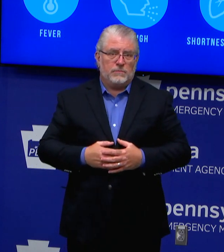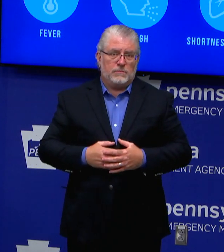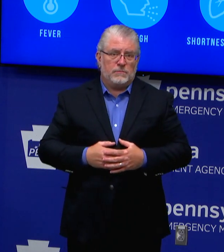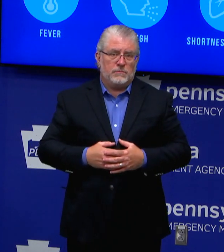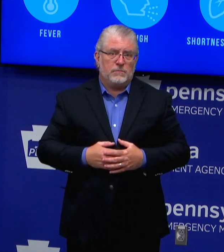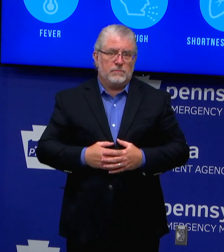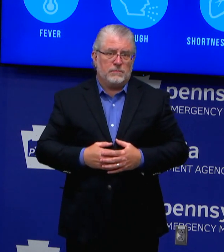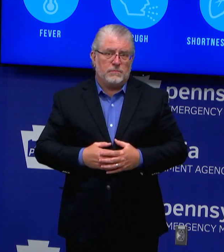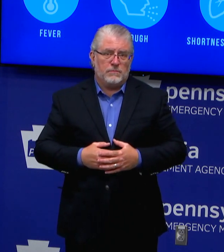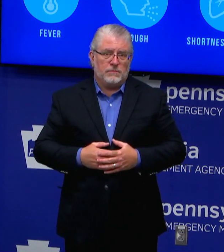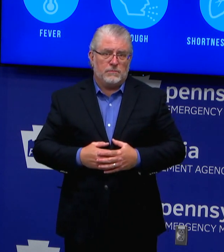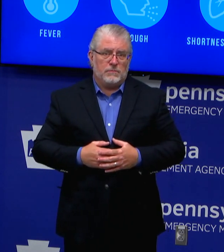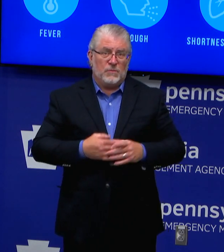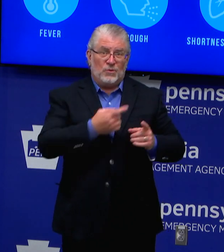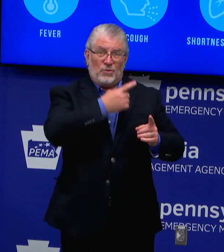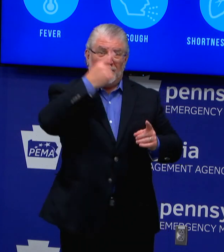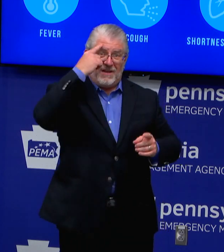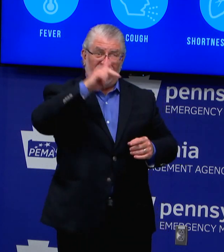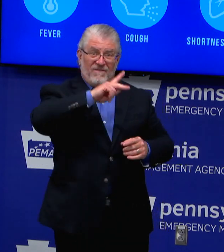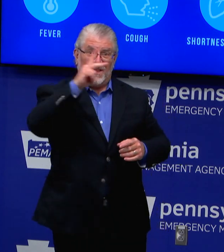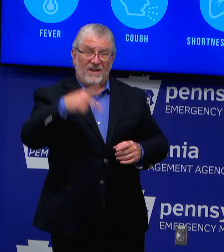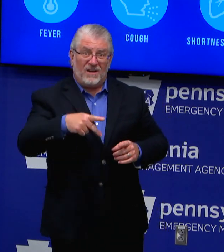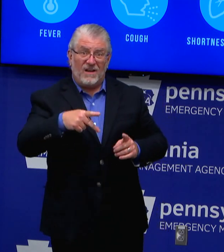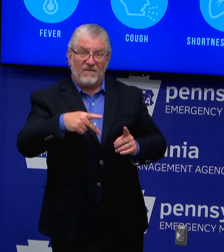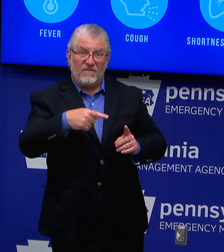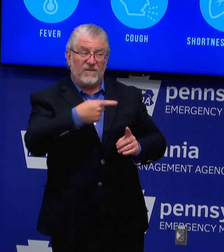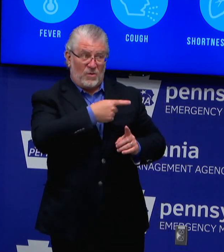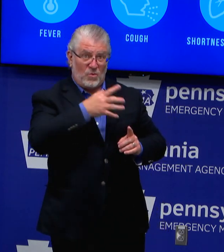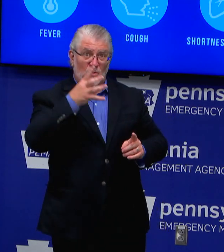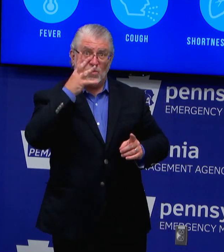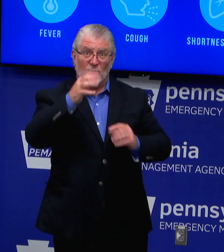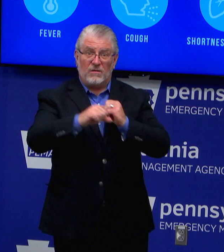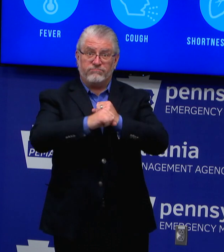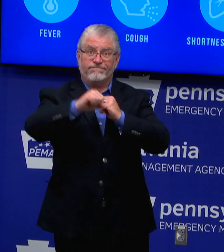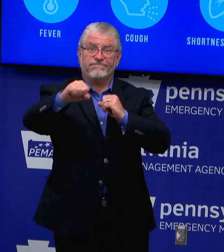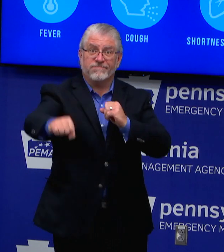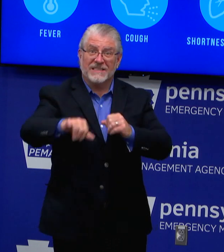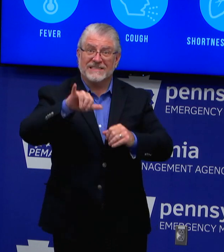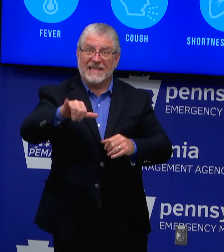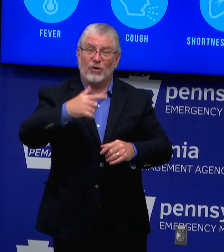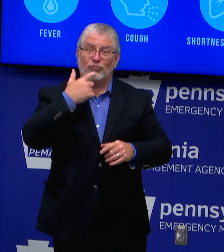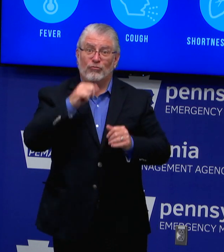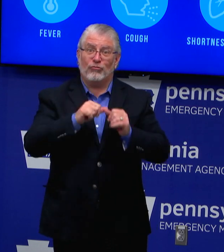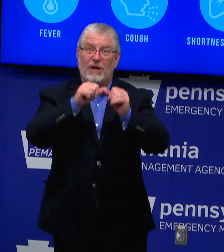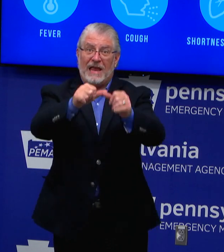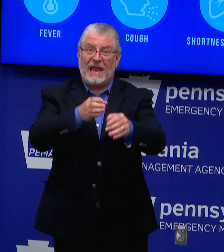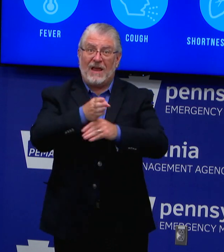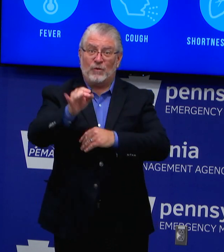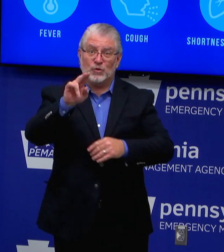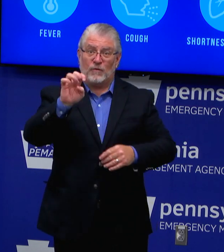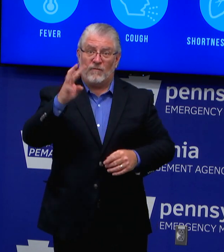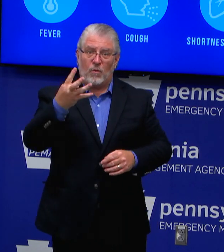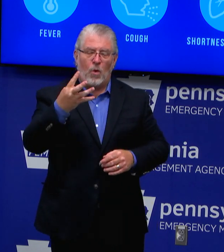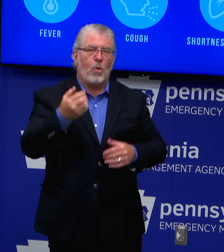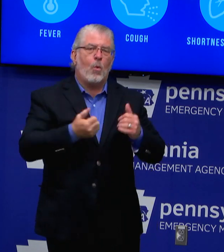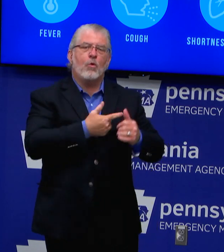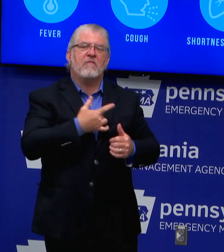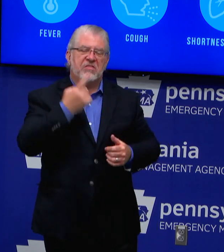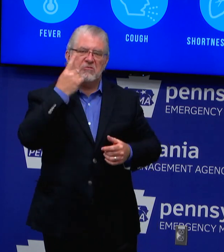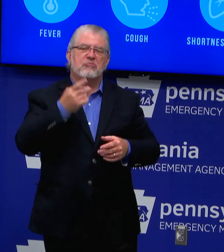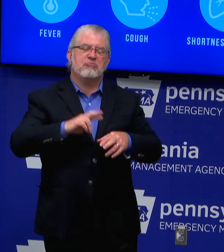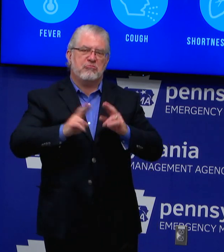stay-at-home order past June 4th? Or should businesses and residents there prepare as if it is when they will enter the yellow